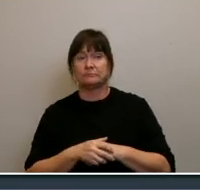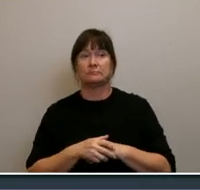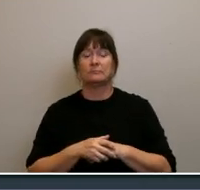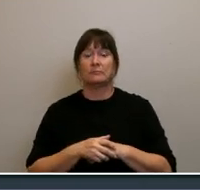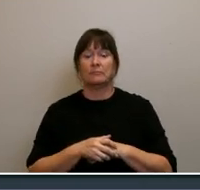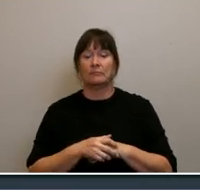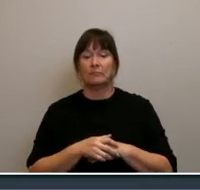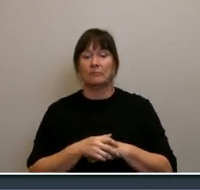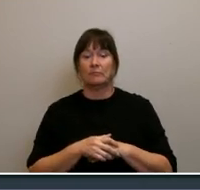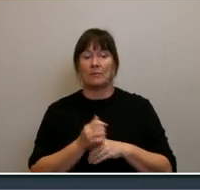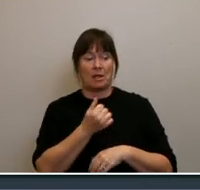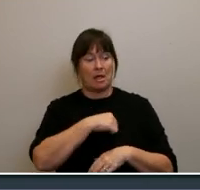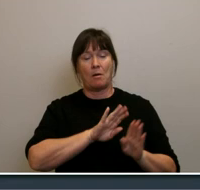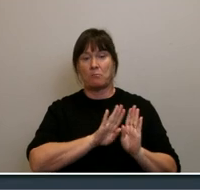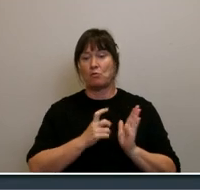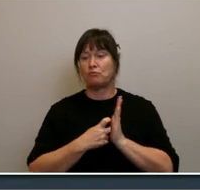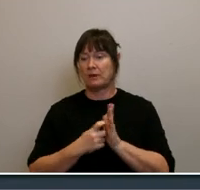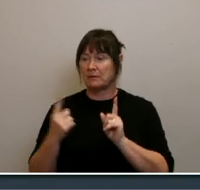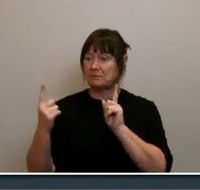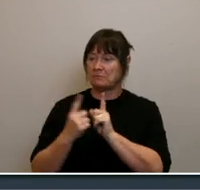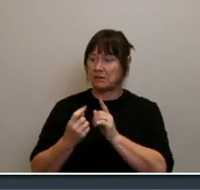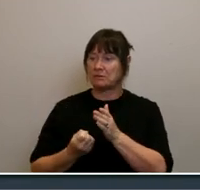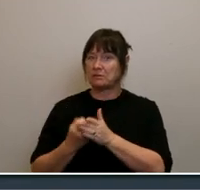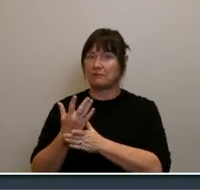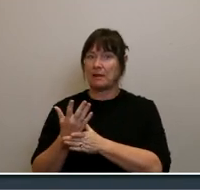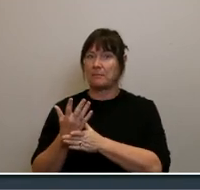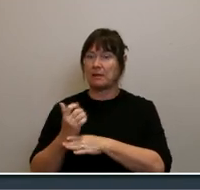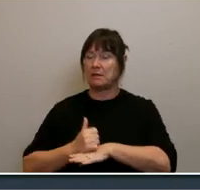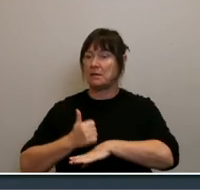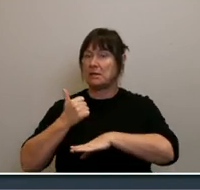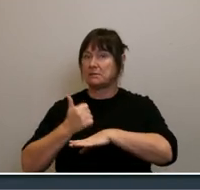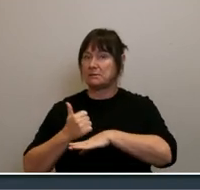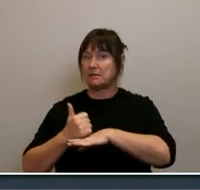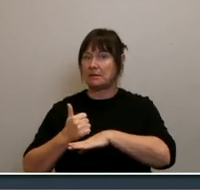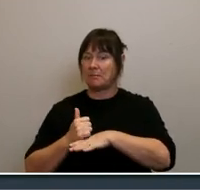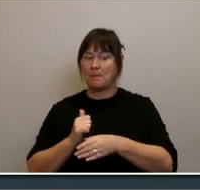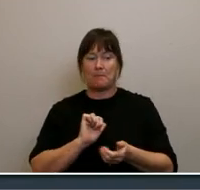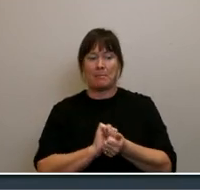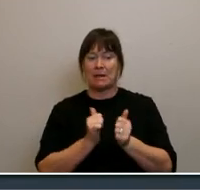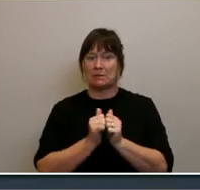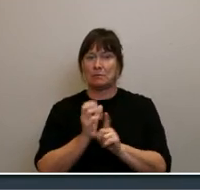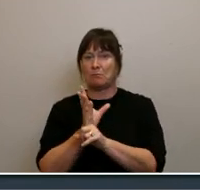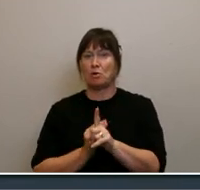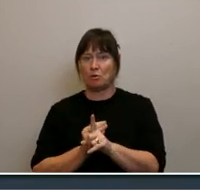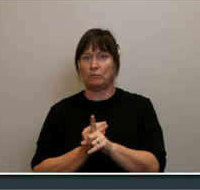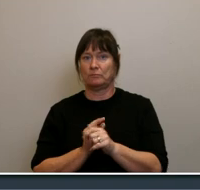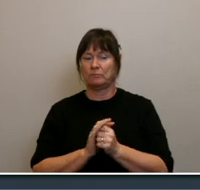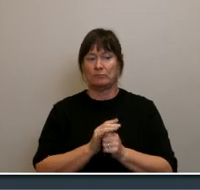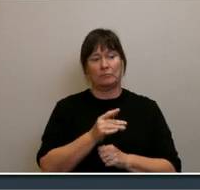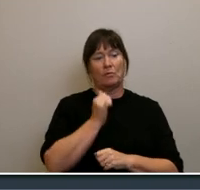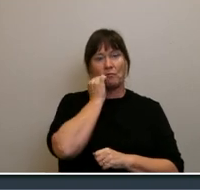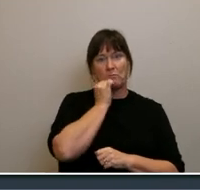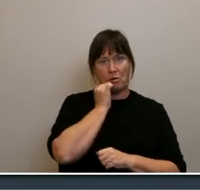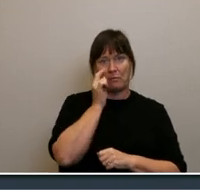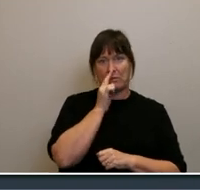It is recommended by our board that we meet to develop and implement a mana whenua partnership model. As mana whenua, we